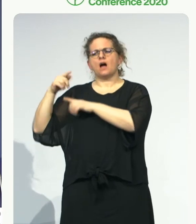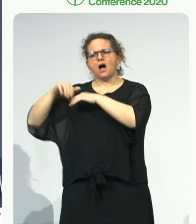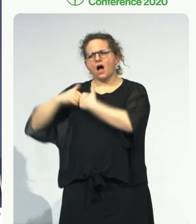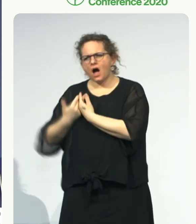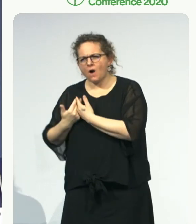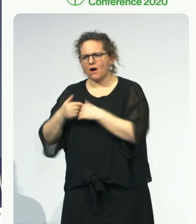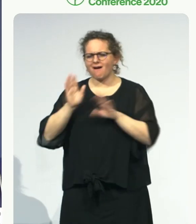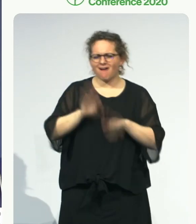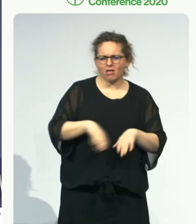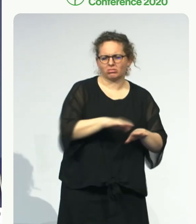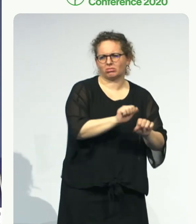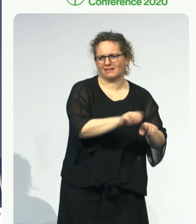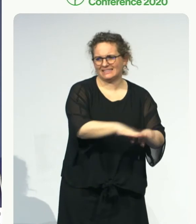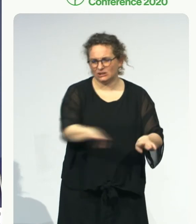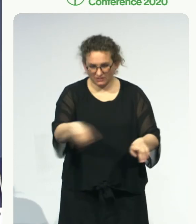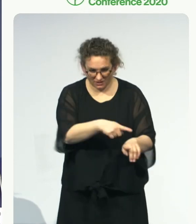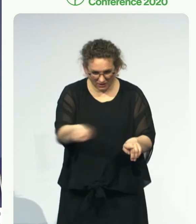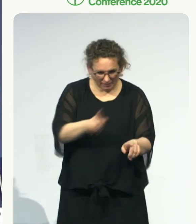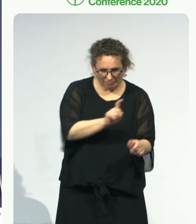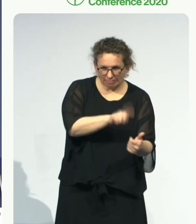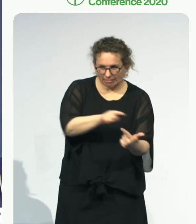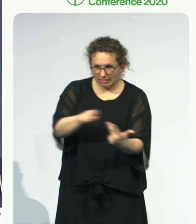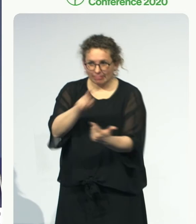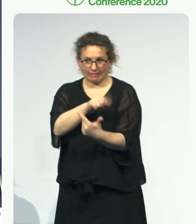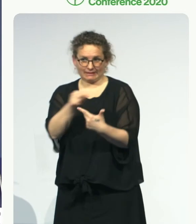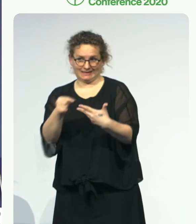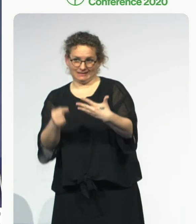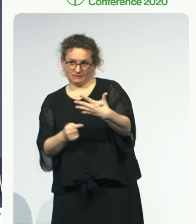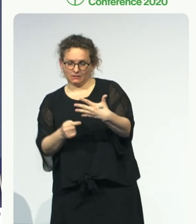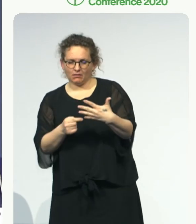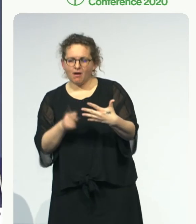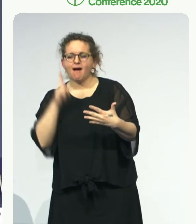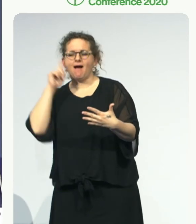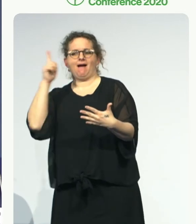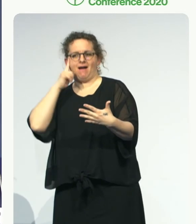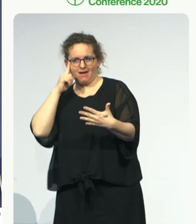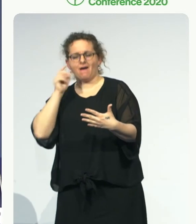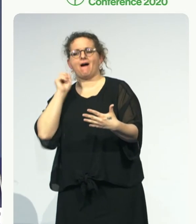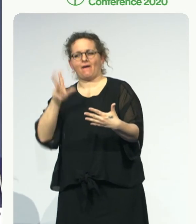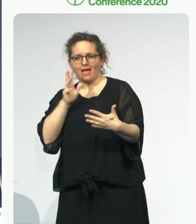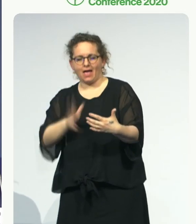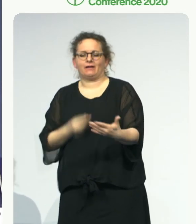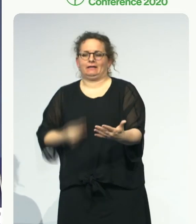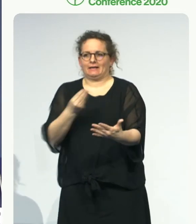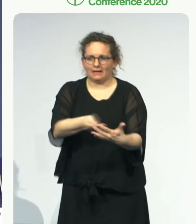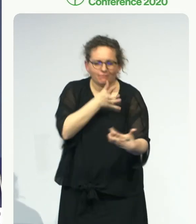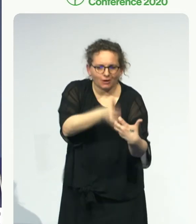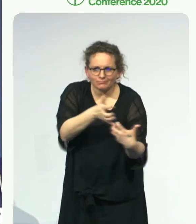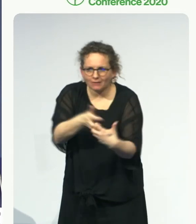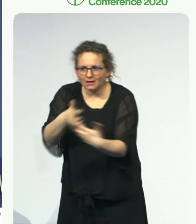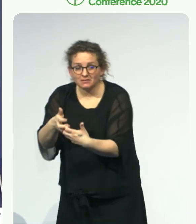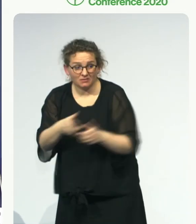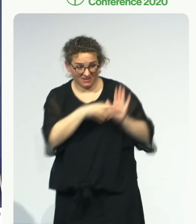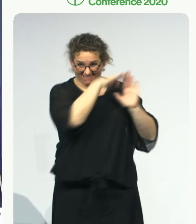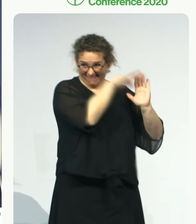children with disabilities in the classroom. So either ways, there would have to be changes in